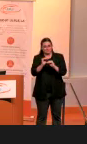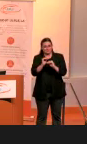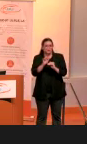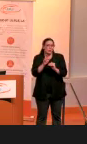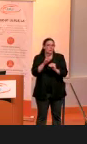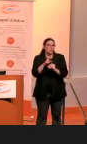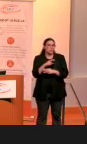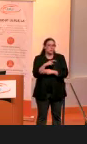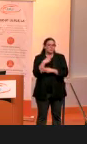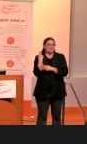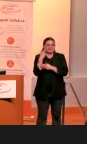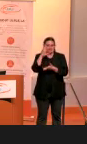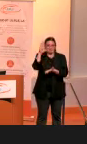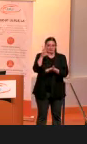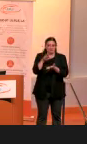for instance,